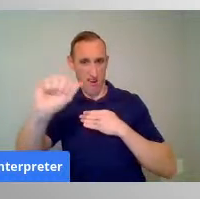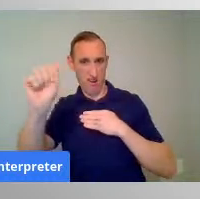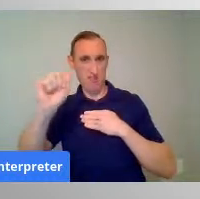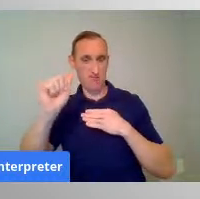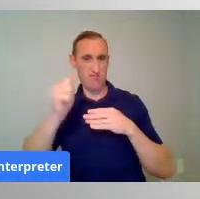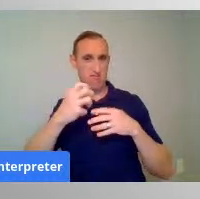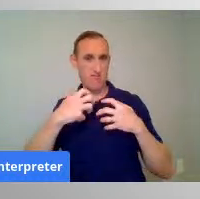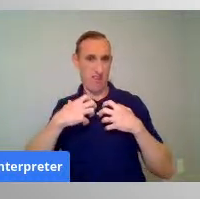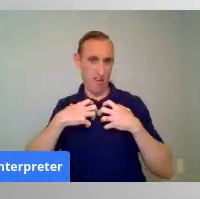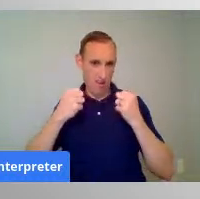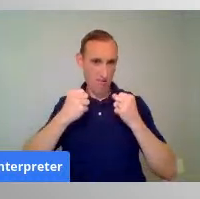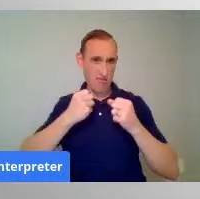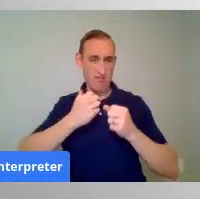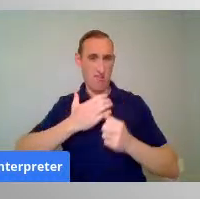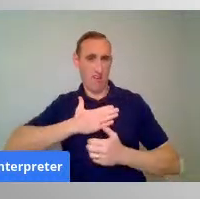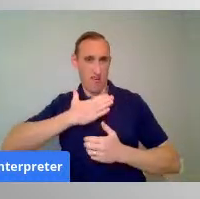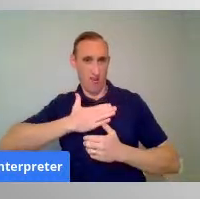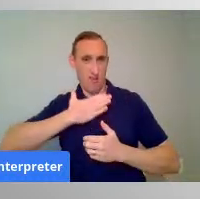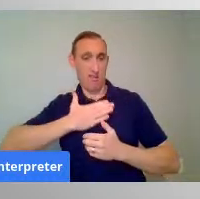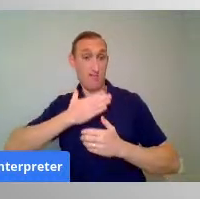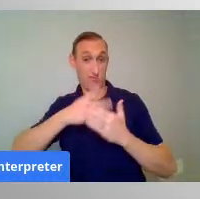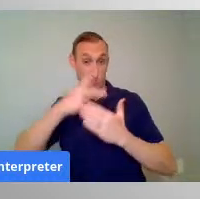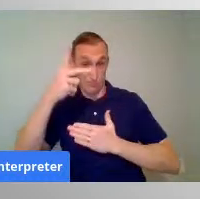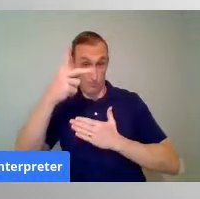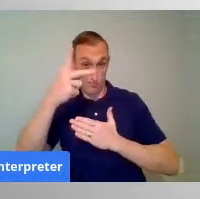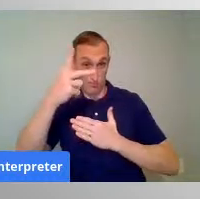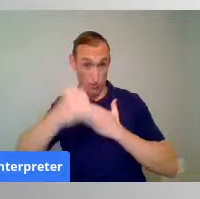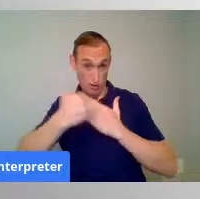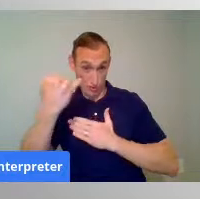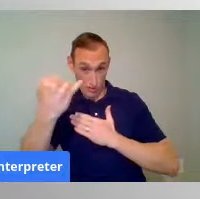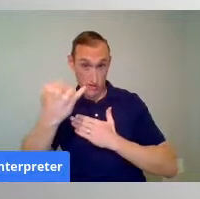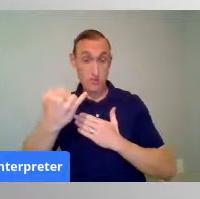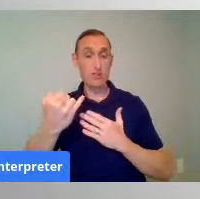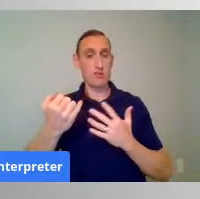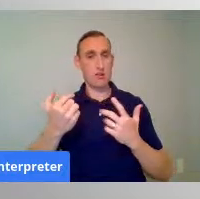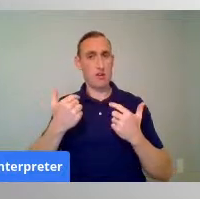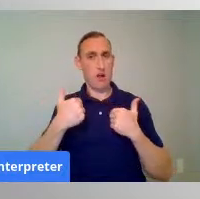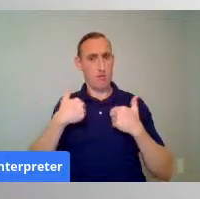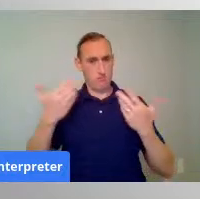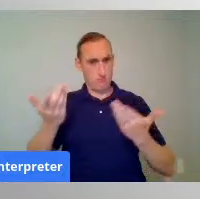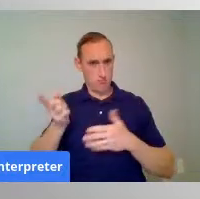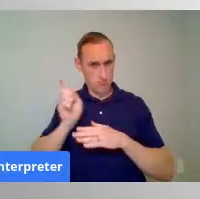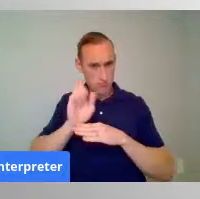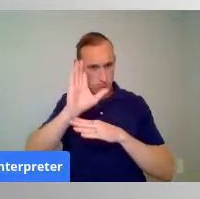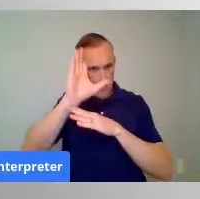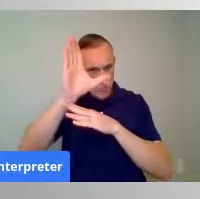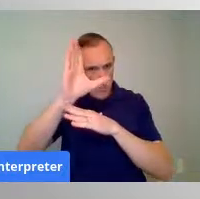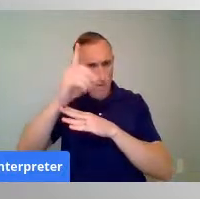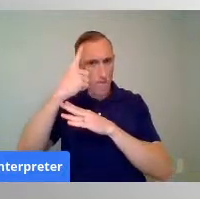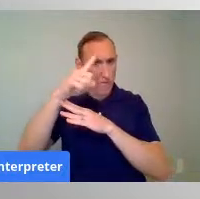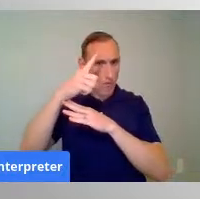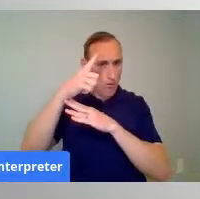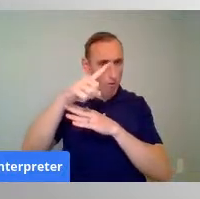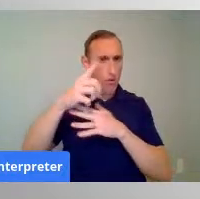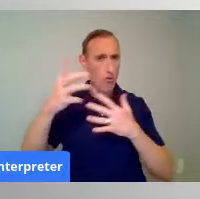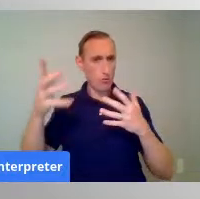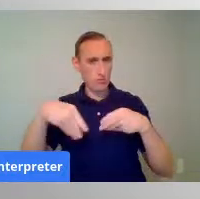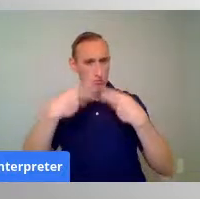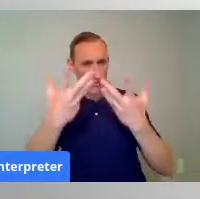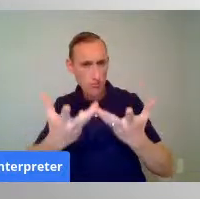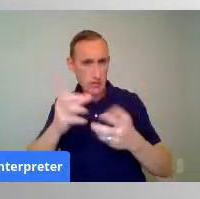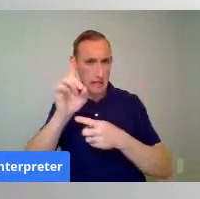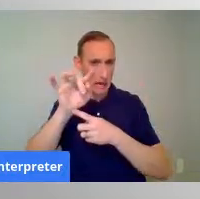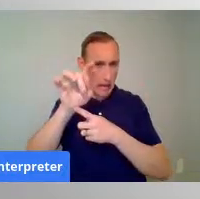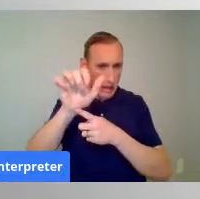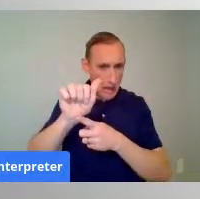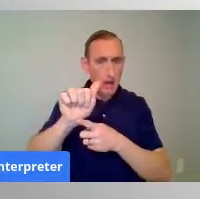talk a little bit about the childcare landscape and to just really give you an overview of some of the data that we have. And I also make a couple of notes